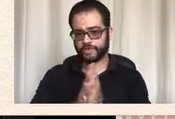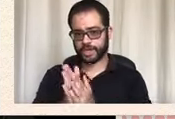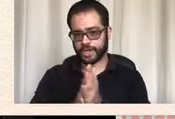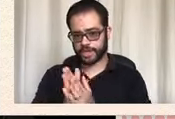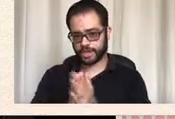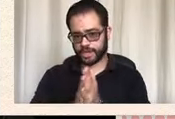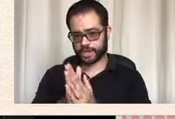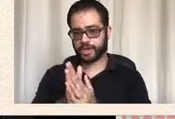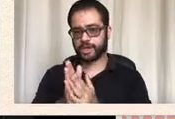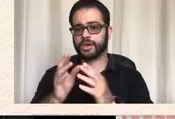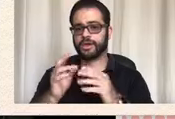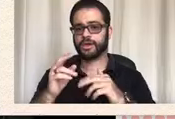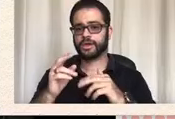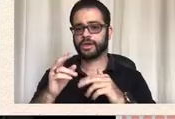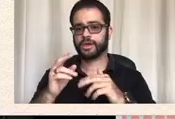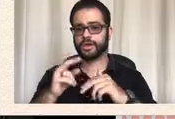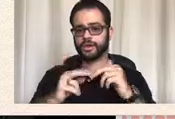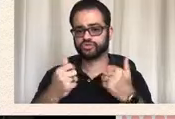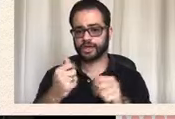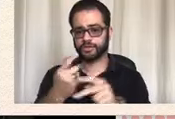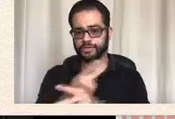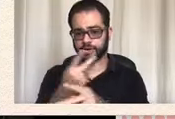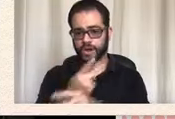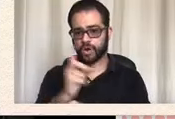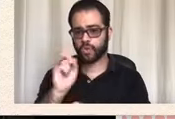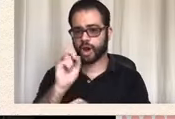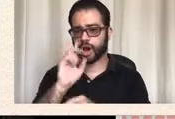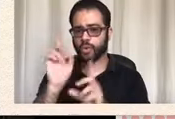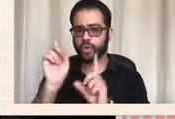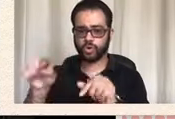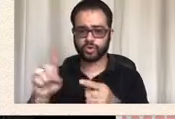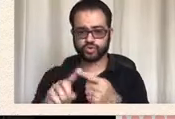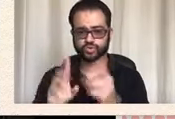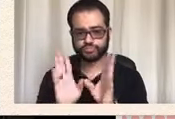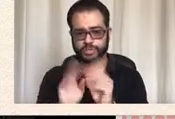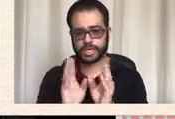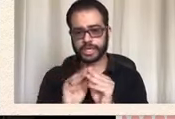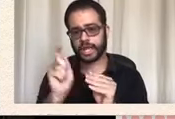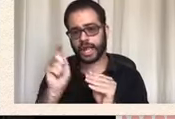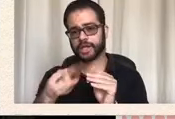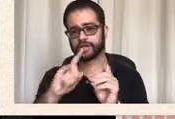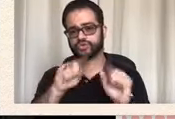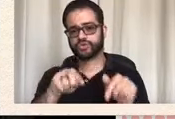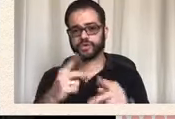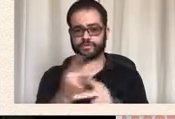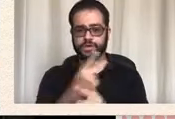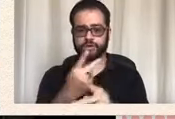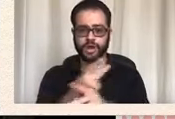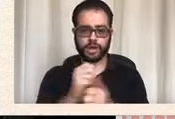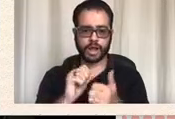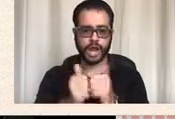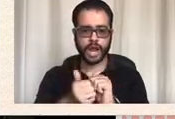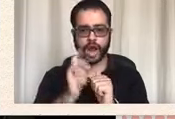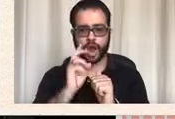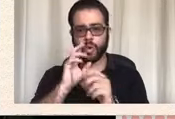be. And figure out how you're gonna get into the meeting place.